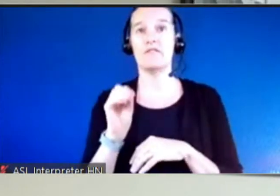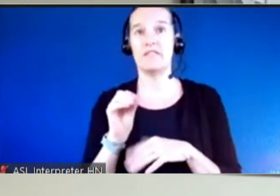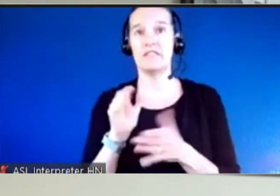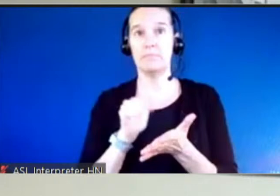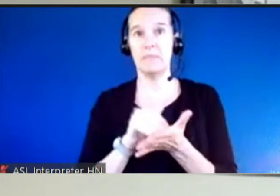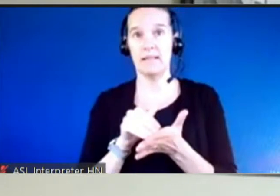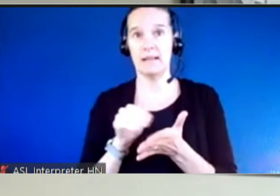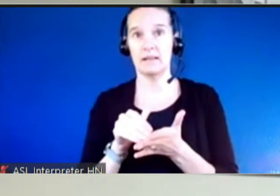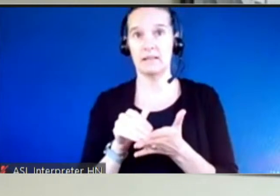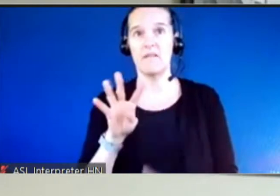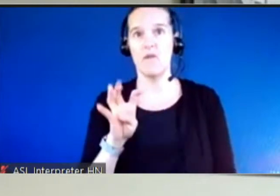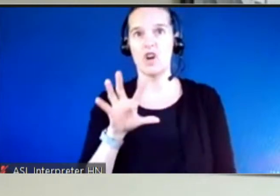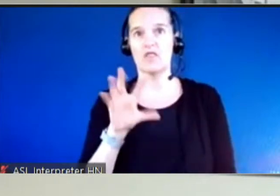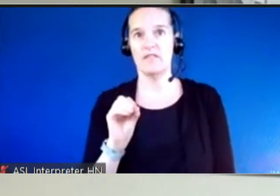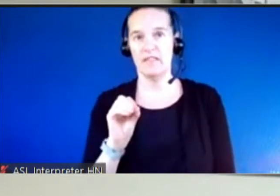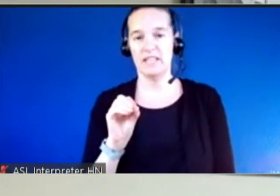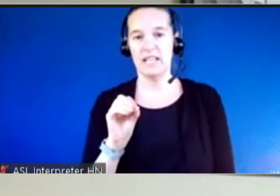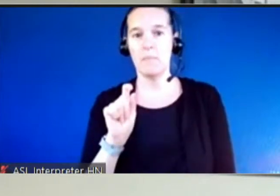now